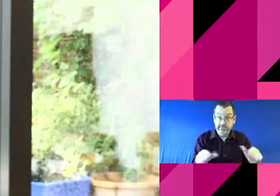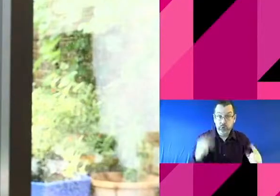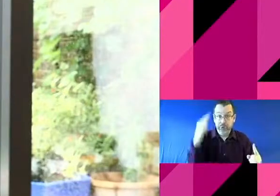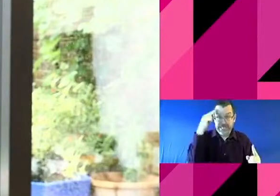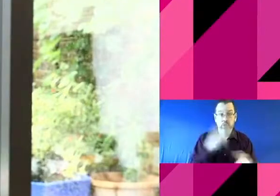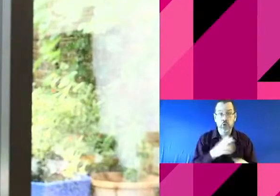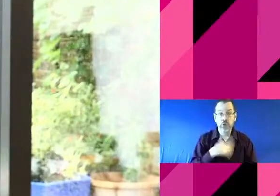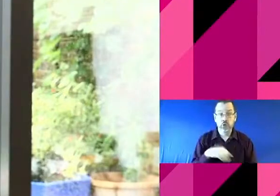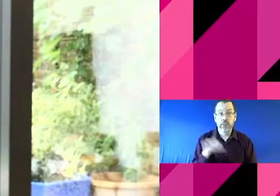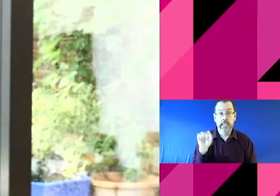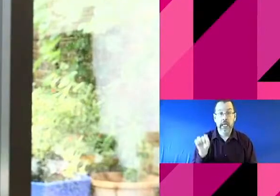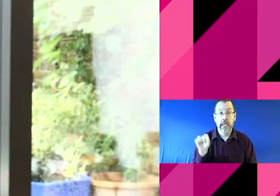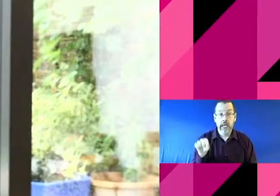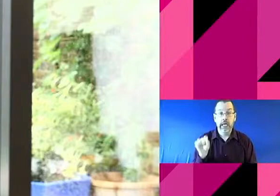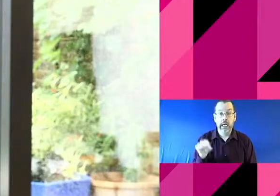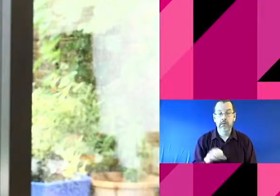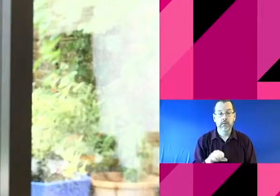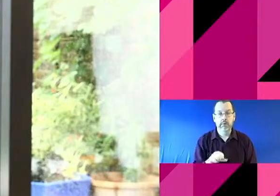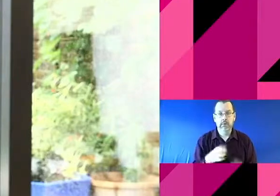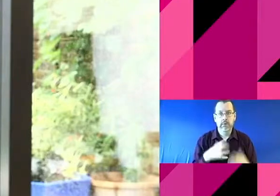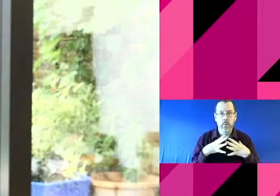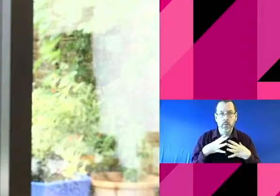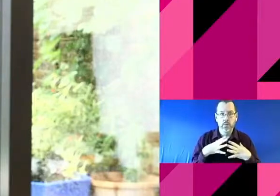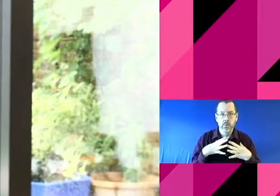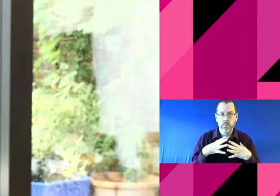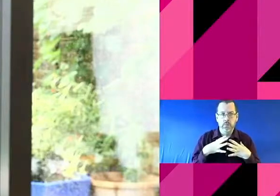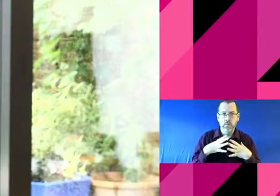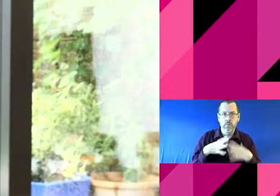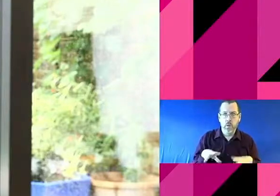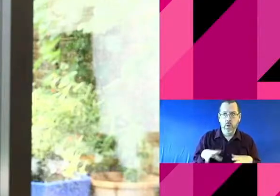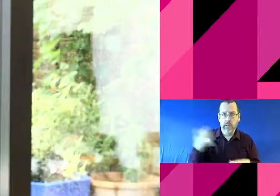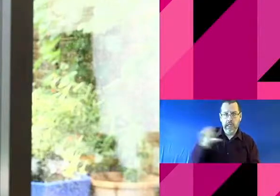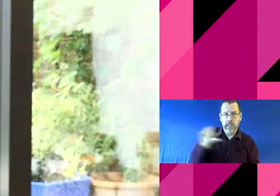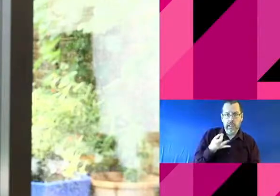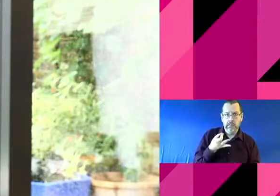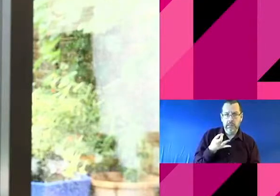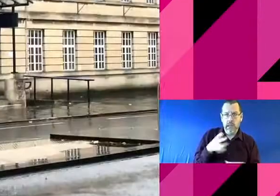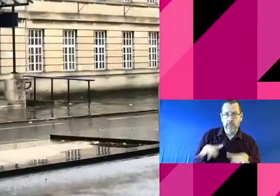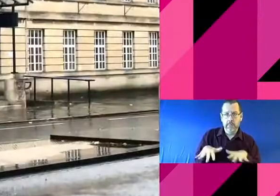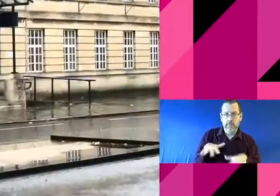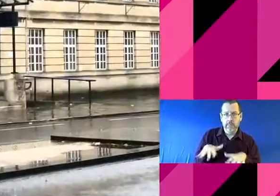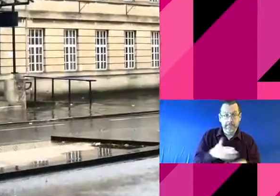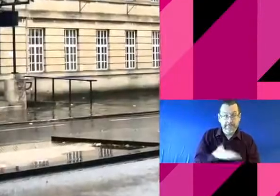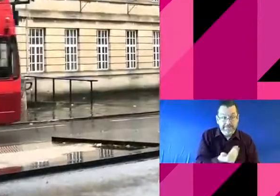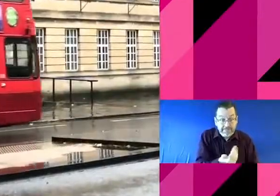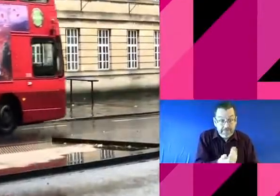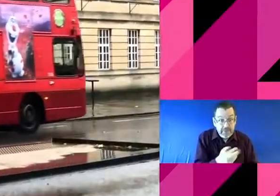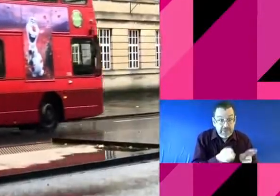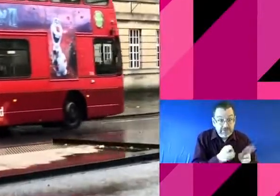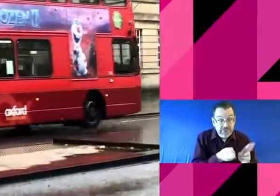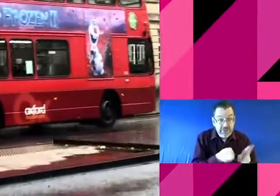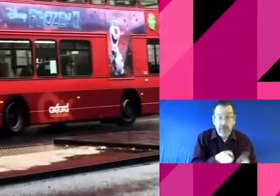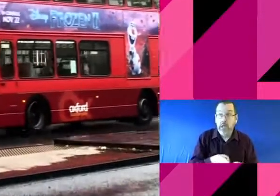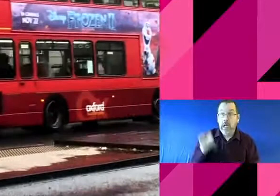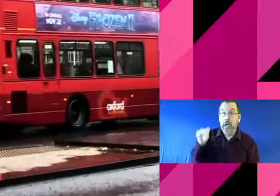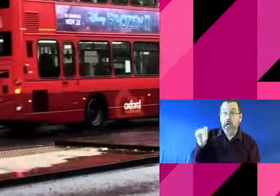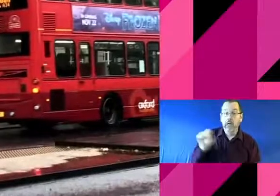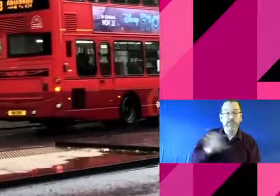something just purely because it's been put to them in a suggestive or a leading manner.